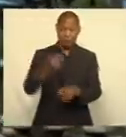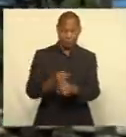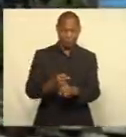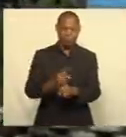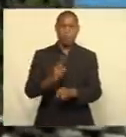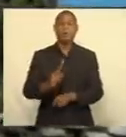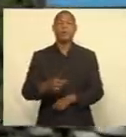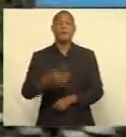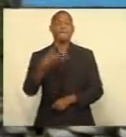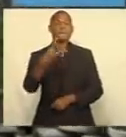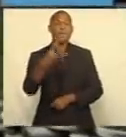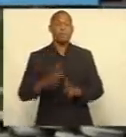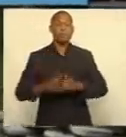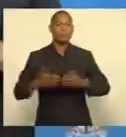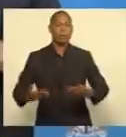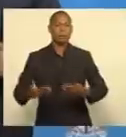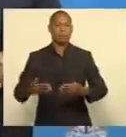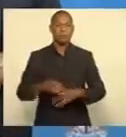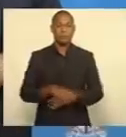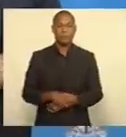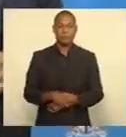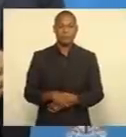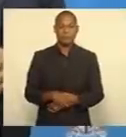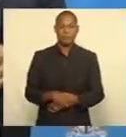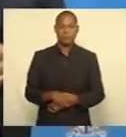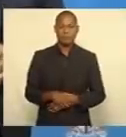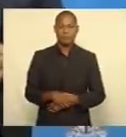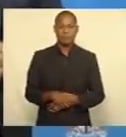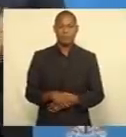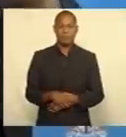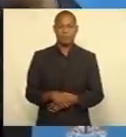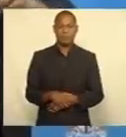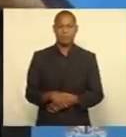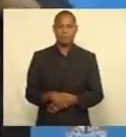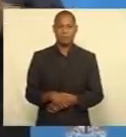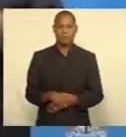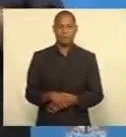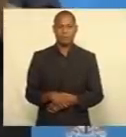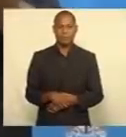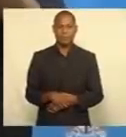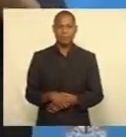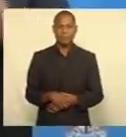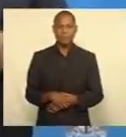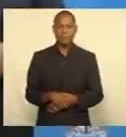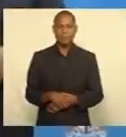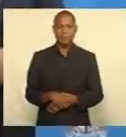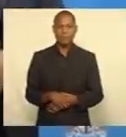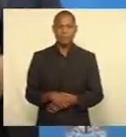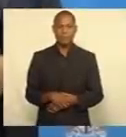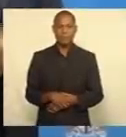to 4 now. She lives at home with 6 others, her husband and 5 children.